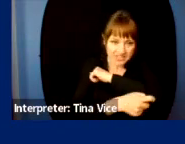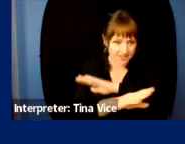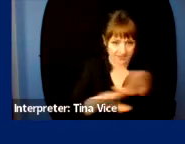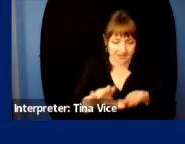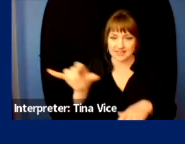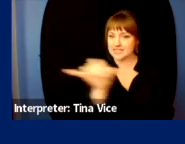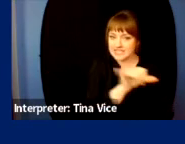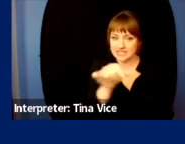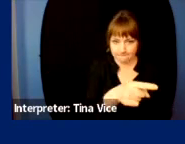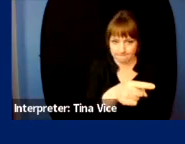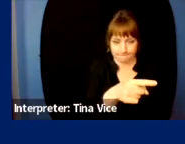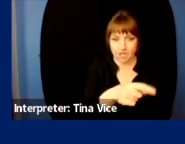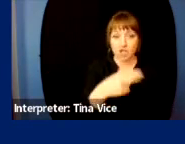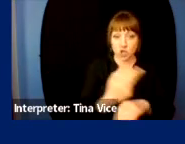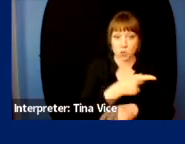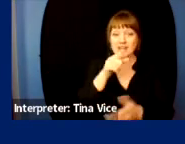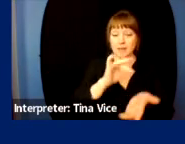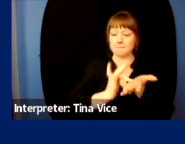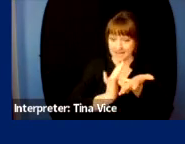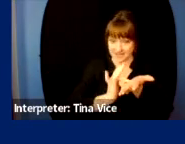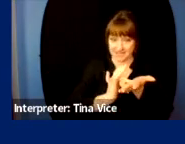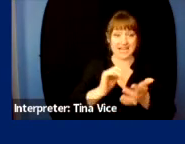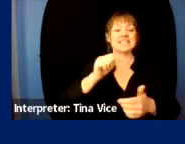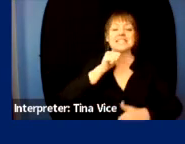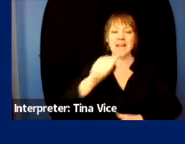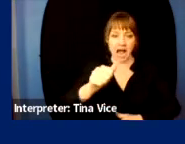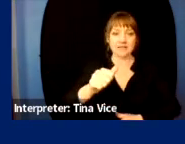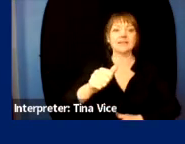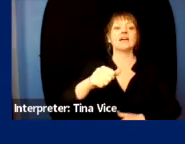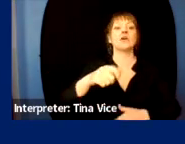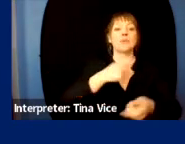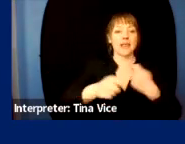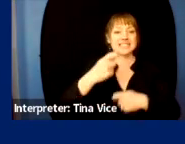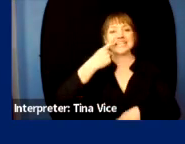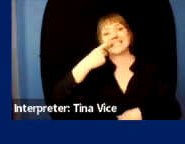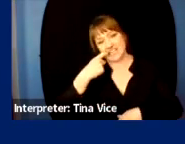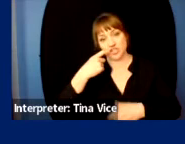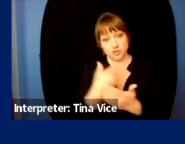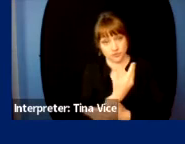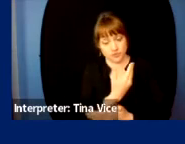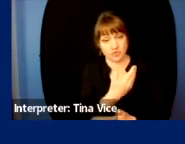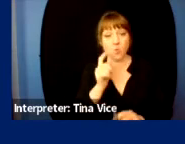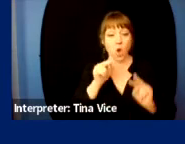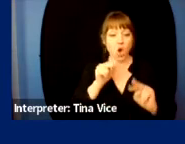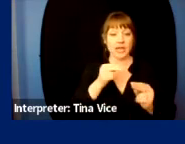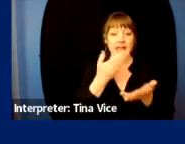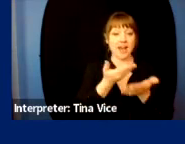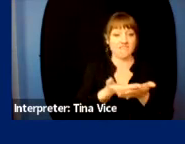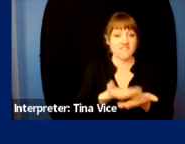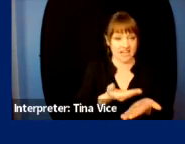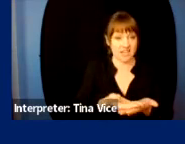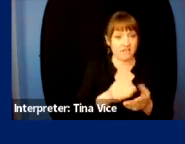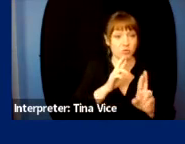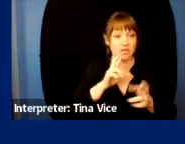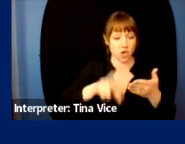use disorder. And we're going to talk about why that's important. So when we look at medications and what's effective and how we decide